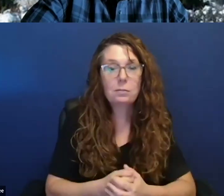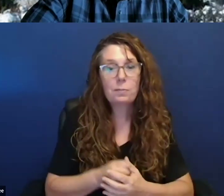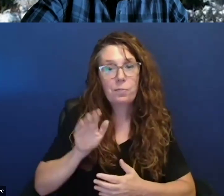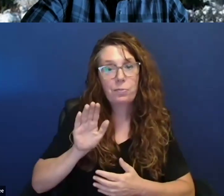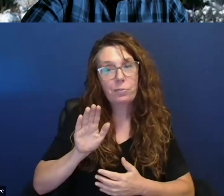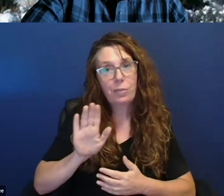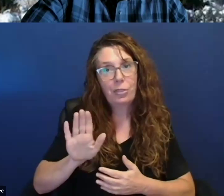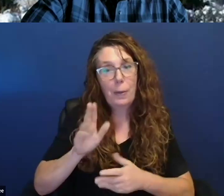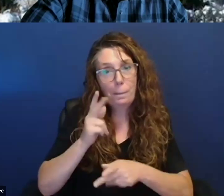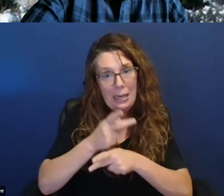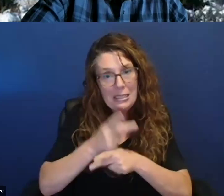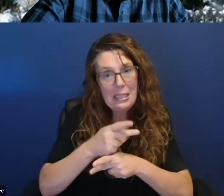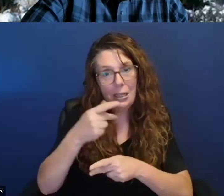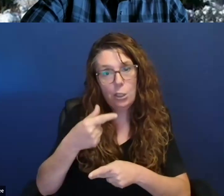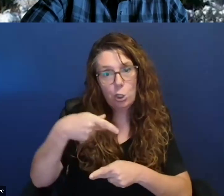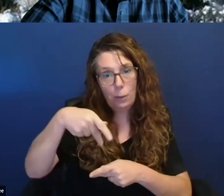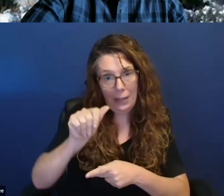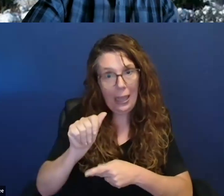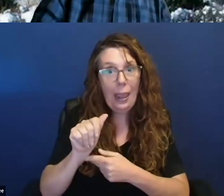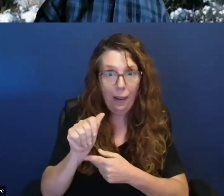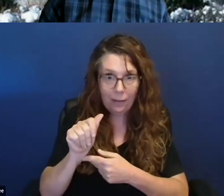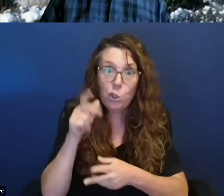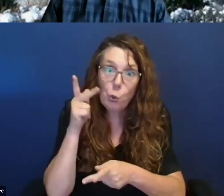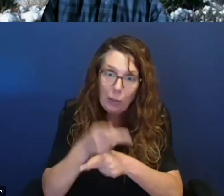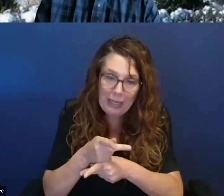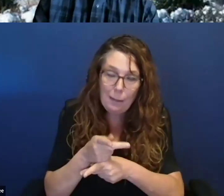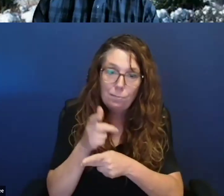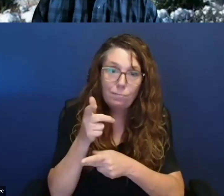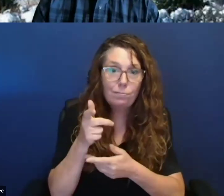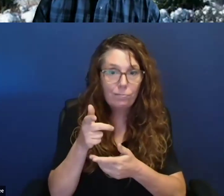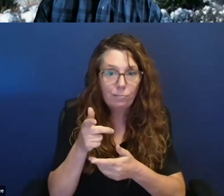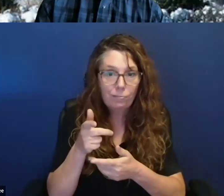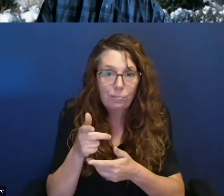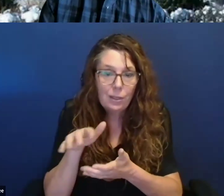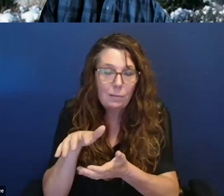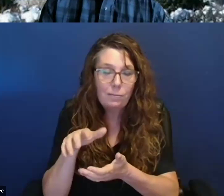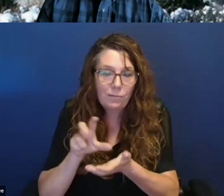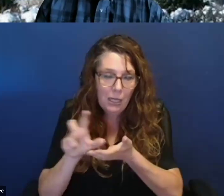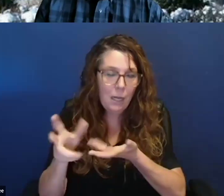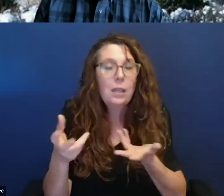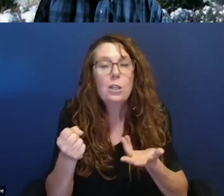they're maintaining a GPA, for example, to keep the scholarship rather than